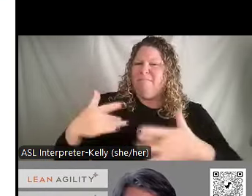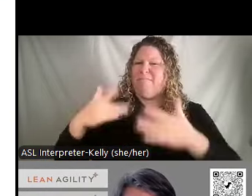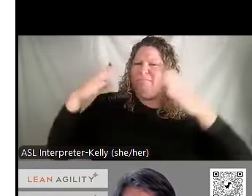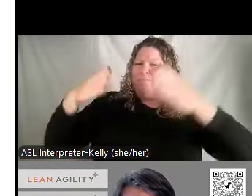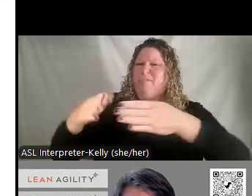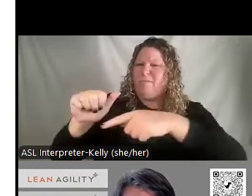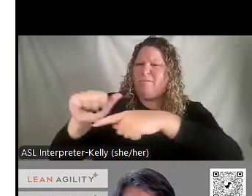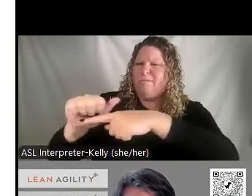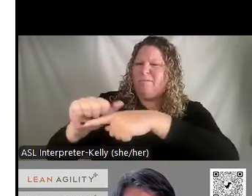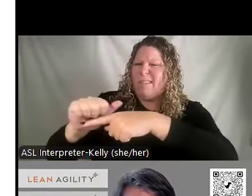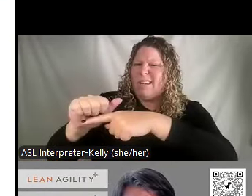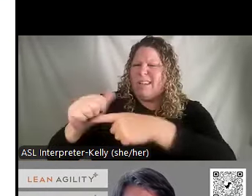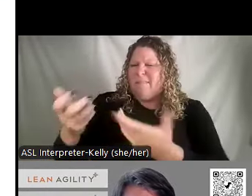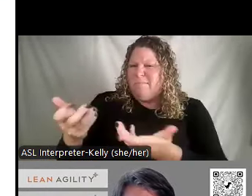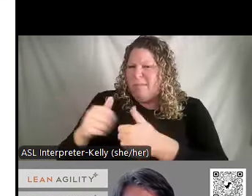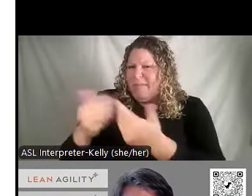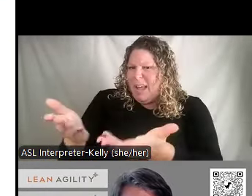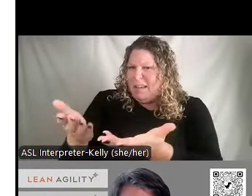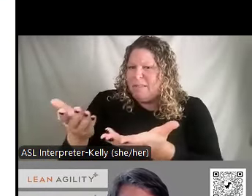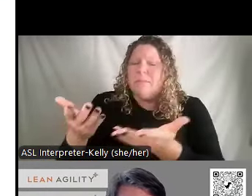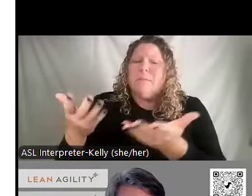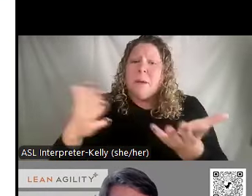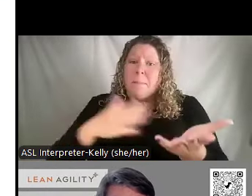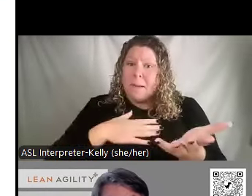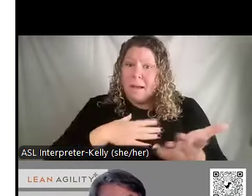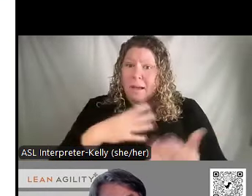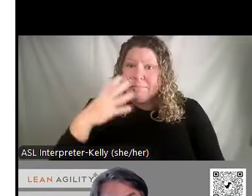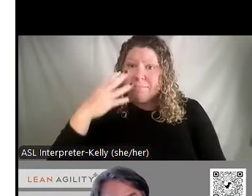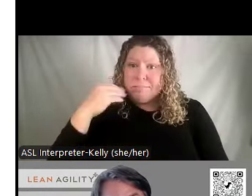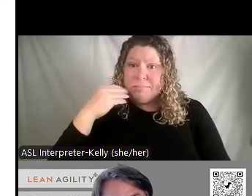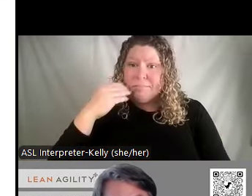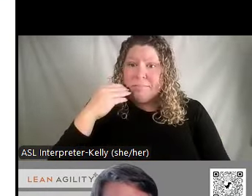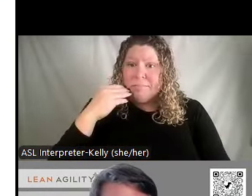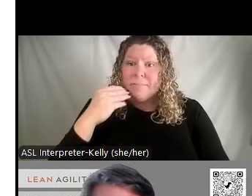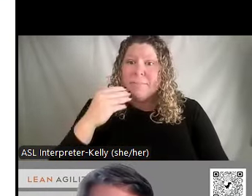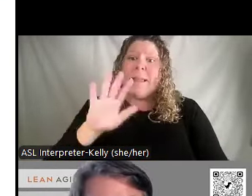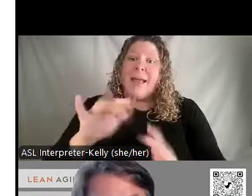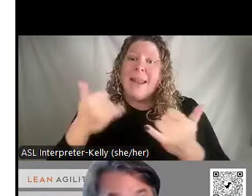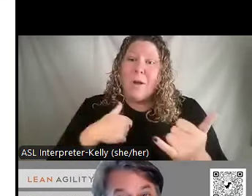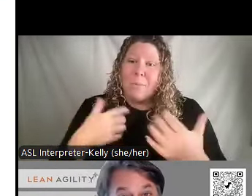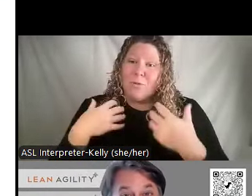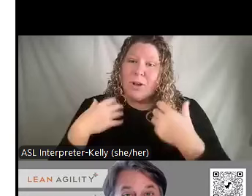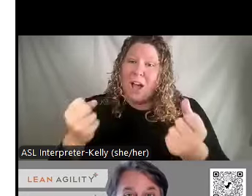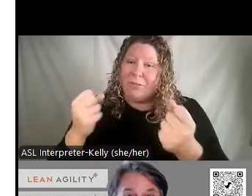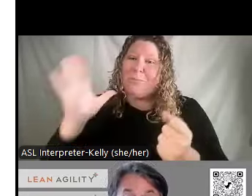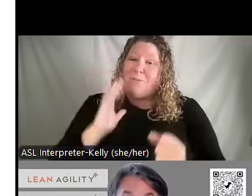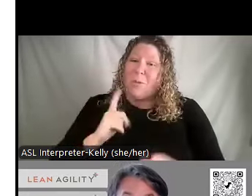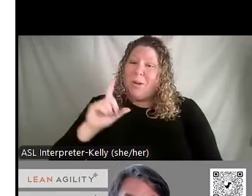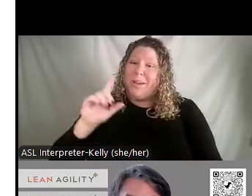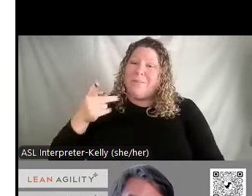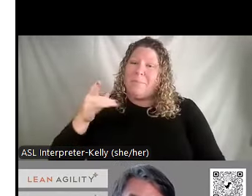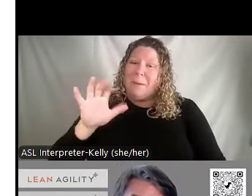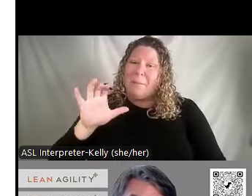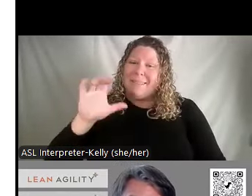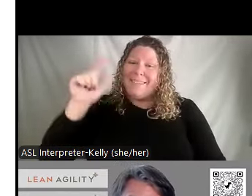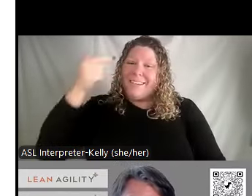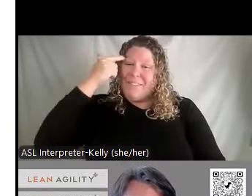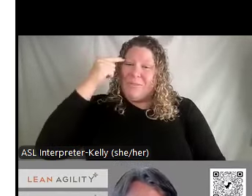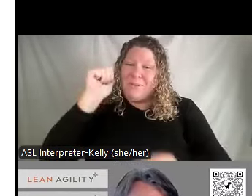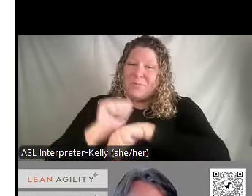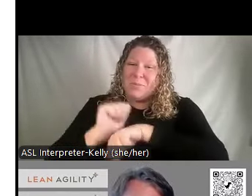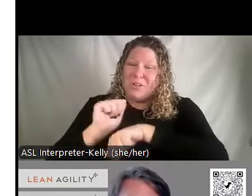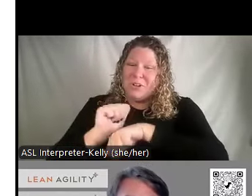really necessary. But I've also found in my own experience, I'm now a recovered public servant, but I spent about 20 years of my career in